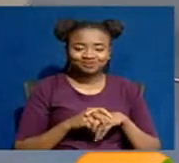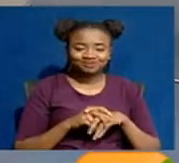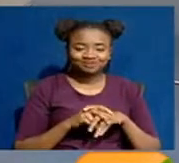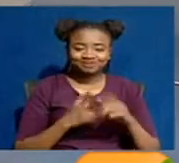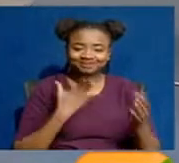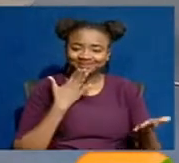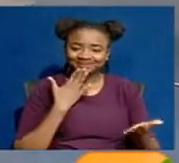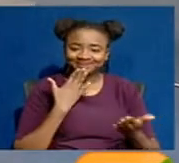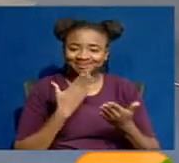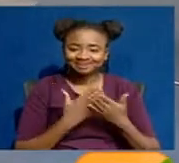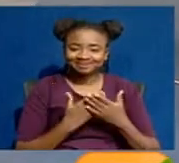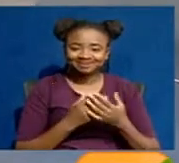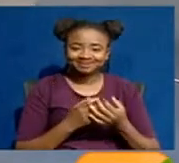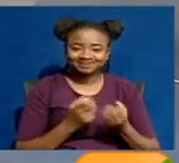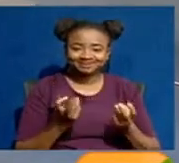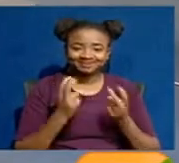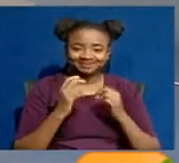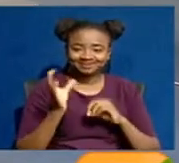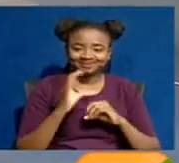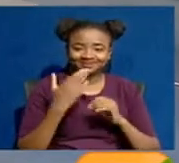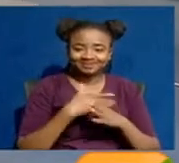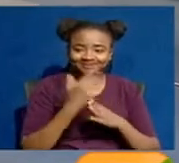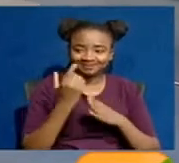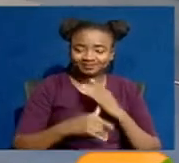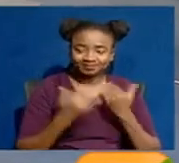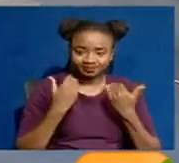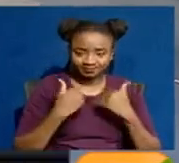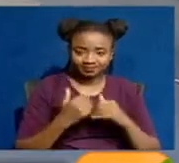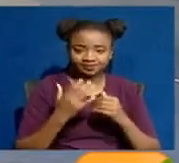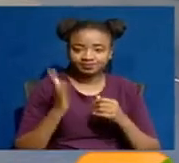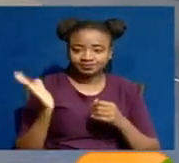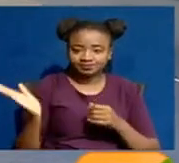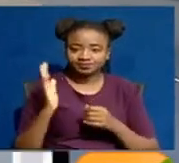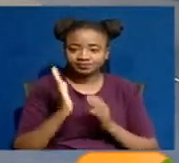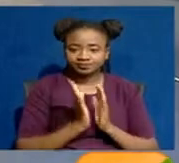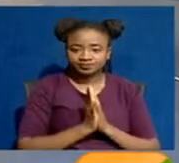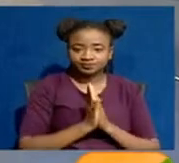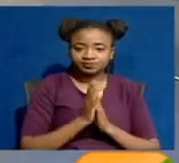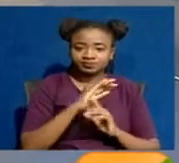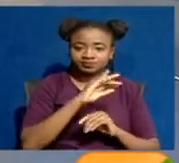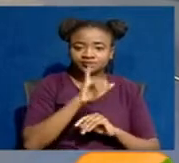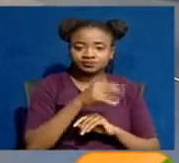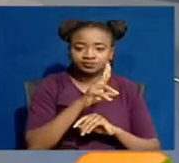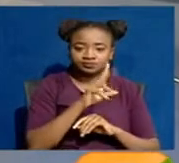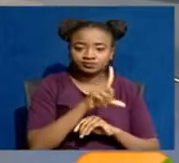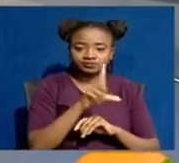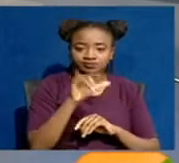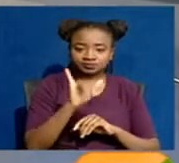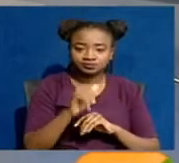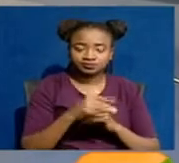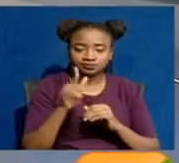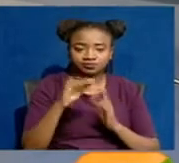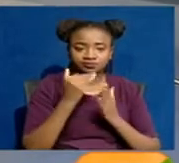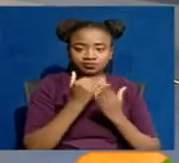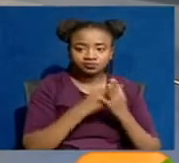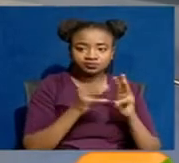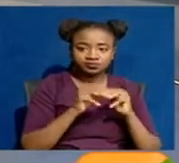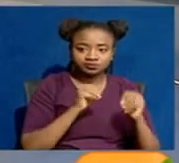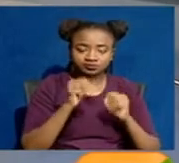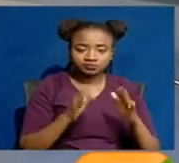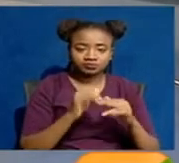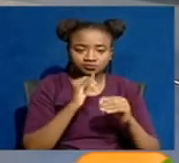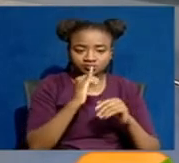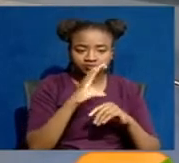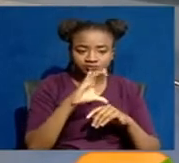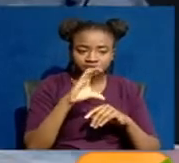Thank you for staying with us on Citizen Weekend. As promised, I'm now joined on set by Julie Wayua Matheka, who is a program manager, ICJ Kenya, and